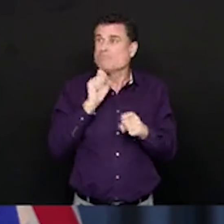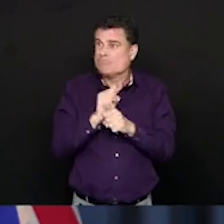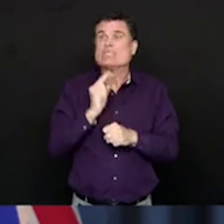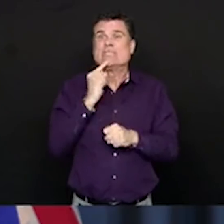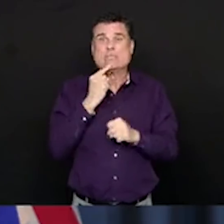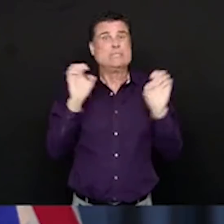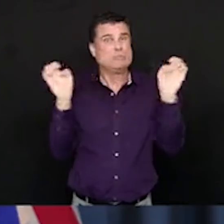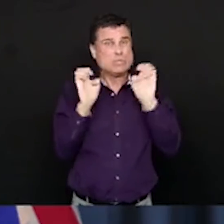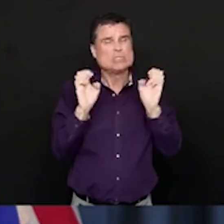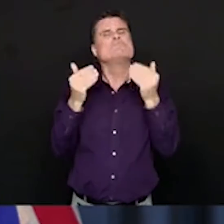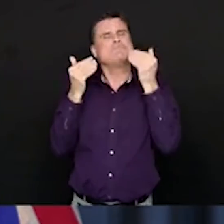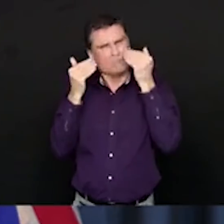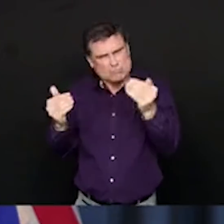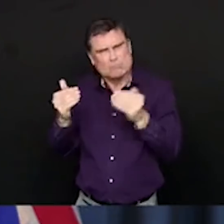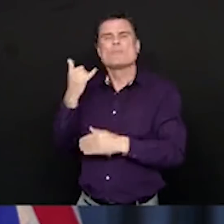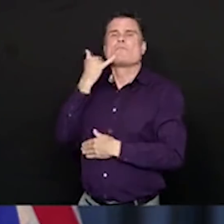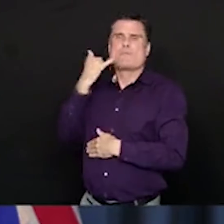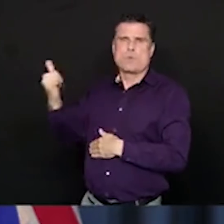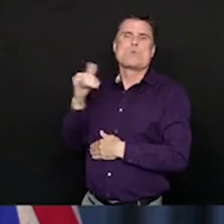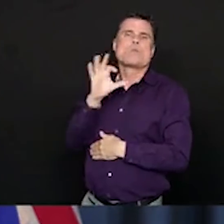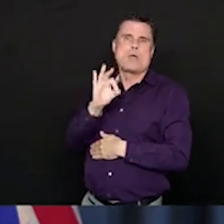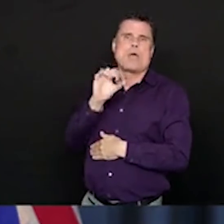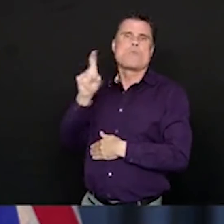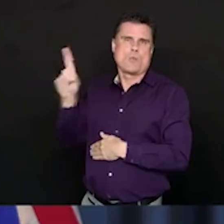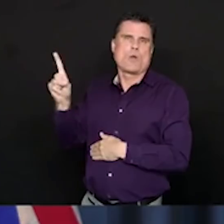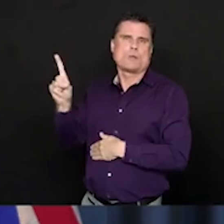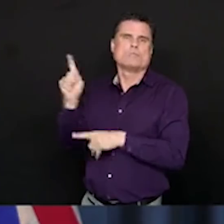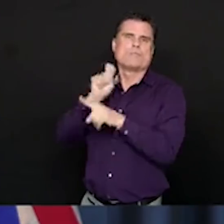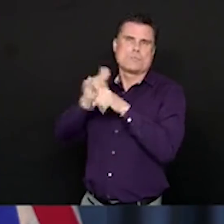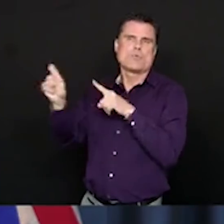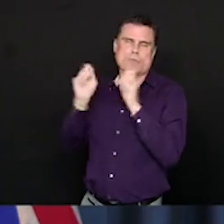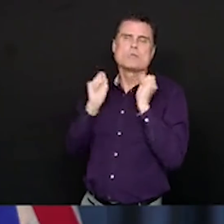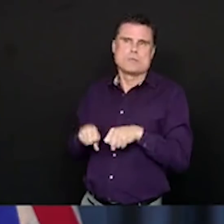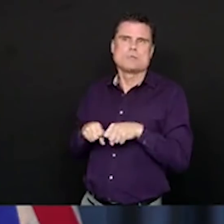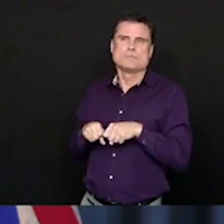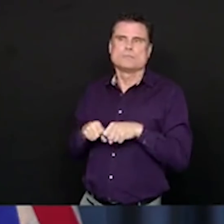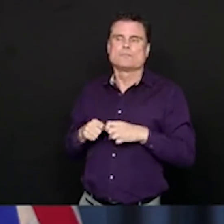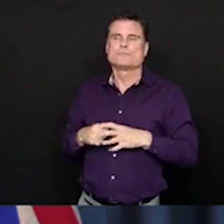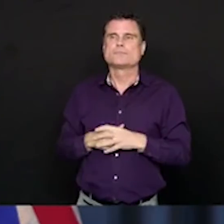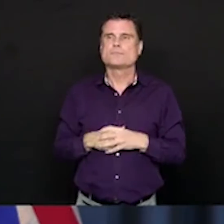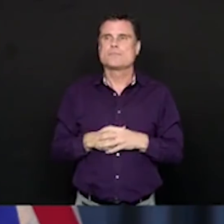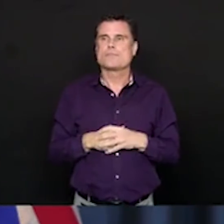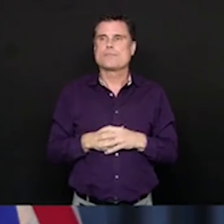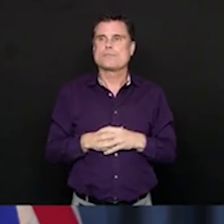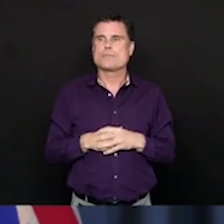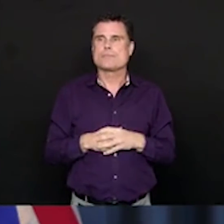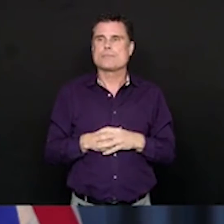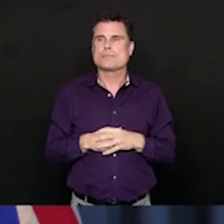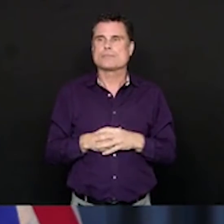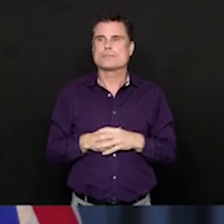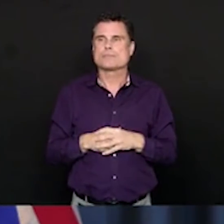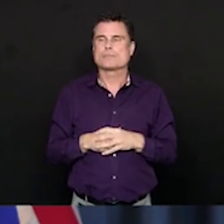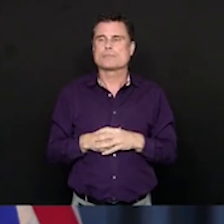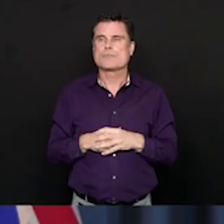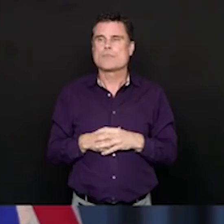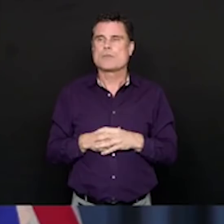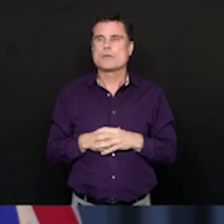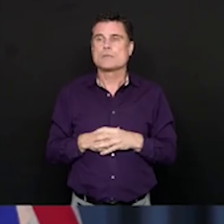Finally, I just, this is, as I've been saying in the last few days, we're in the thick of it right